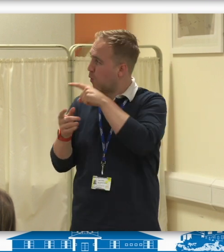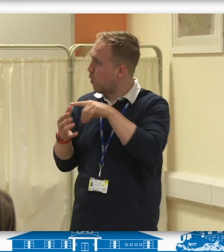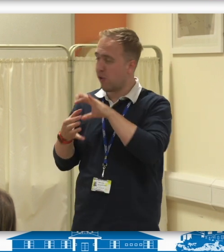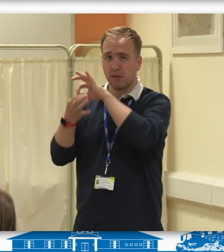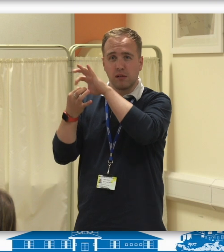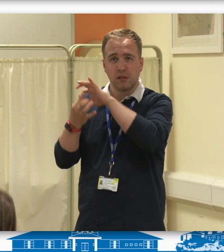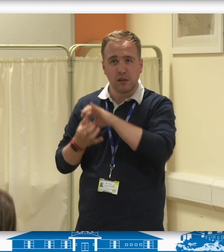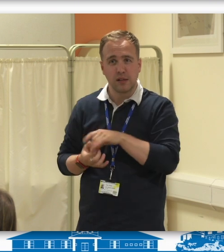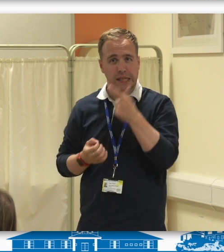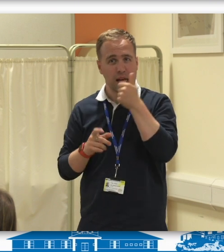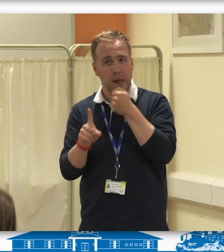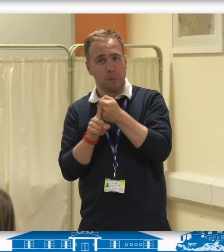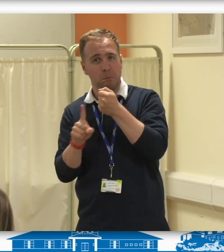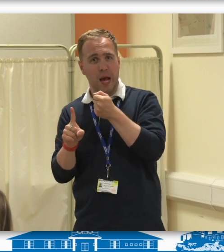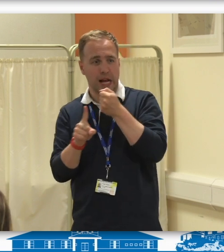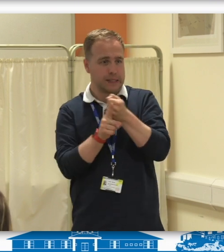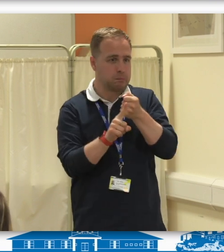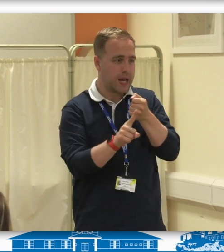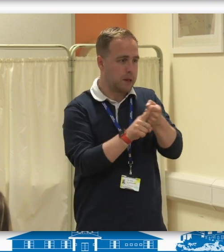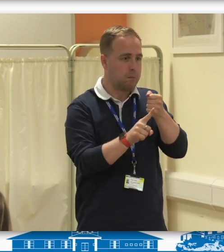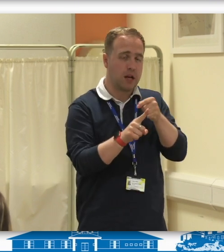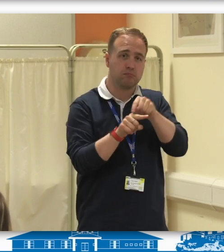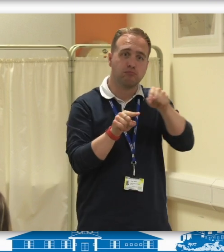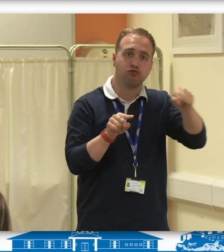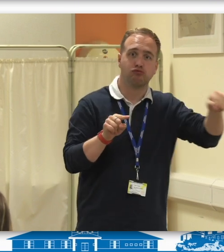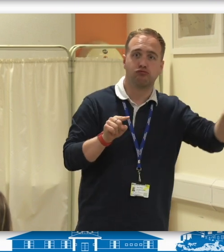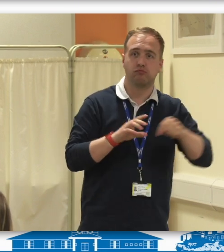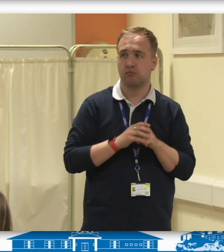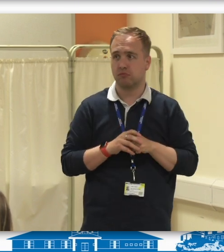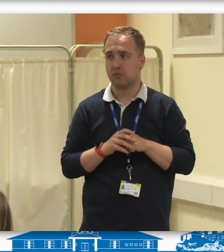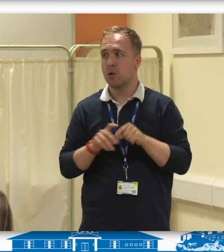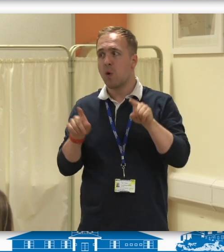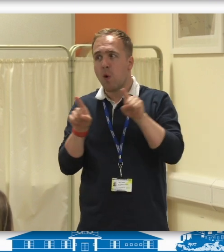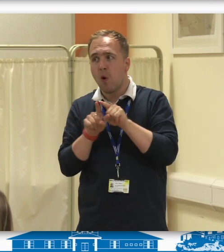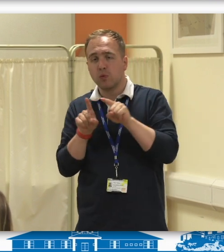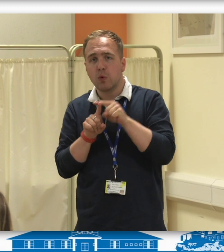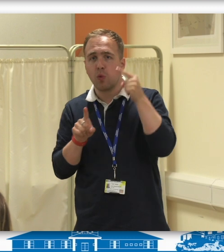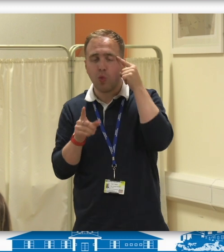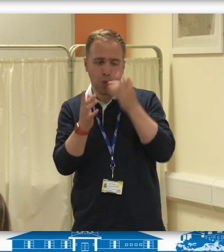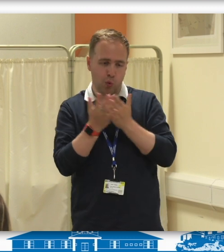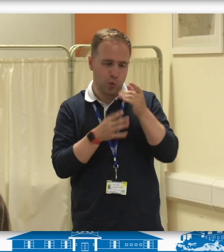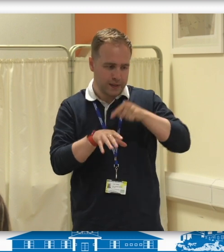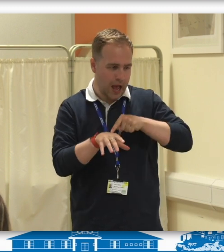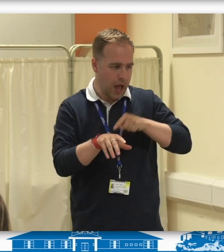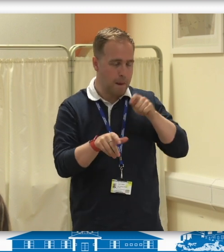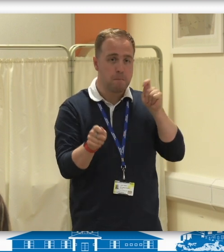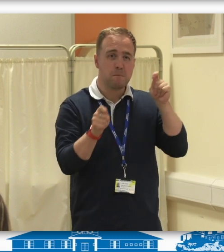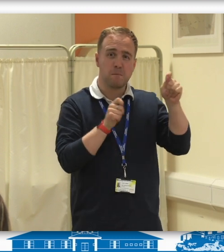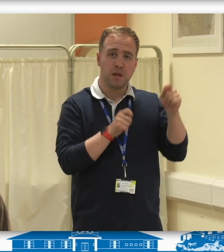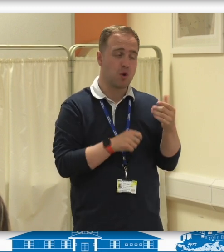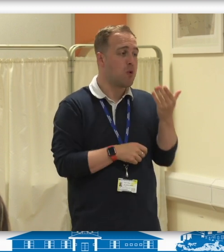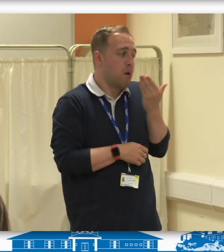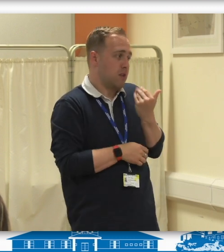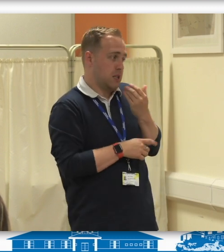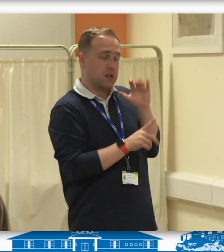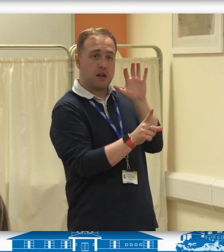and impact on each other. It's also thought that there may be changes over time. So someone newly diagnosed